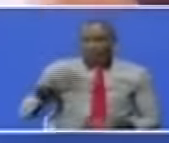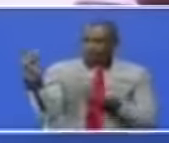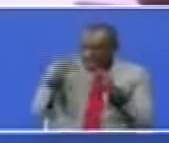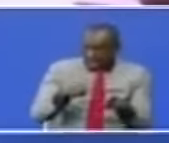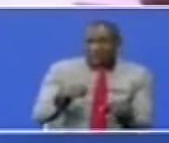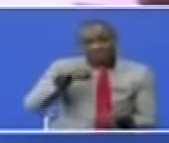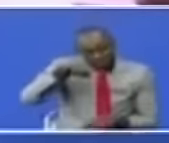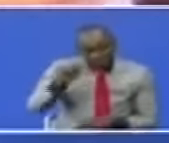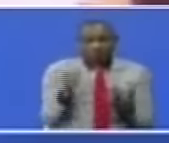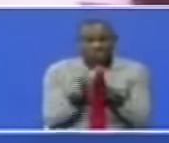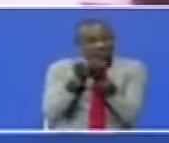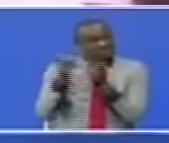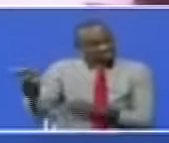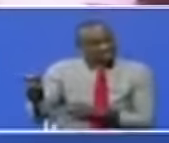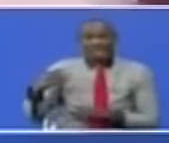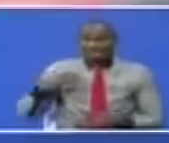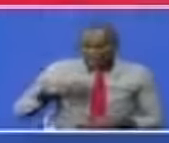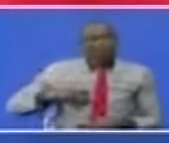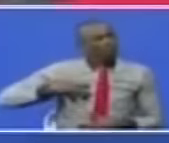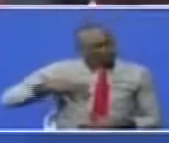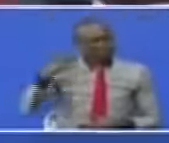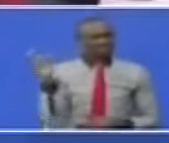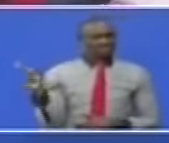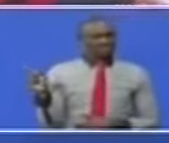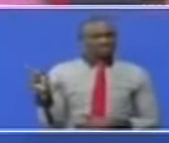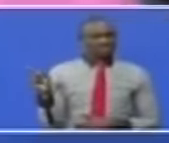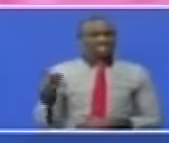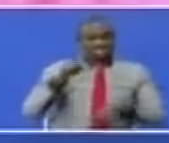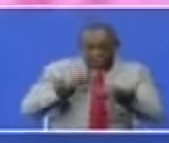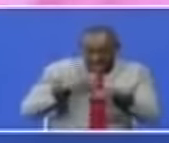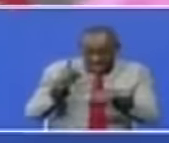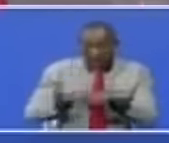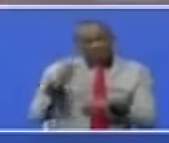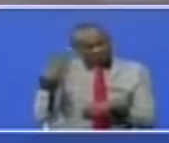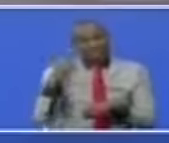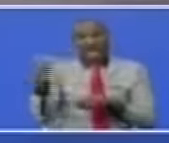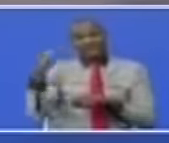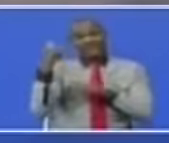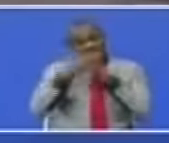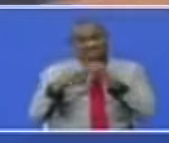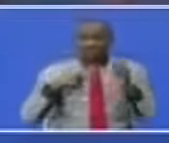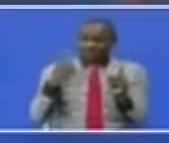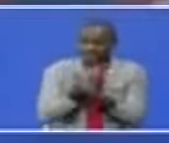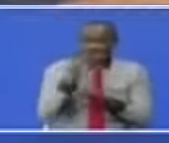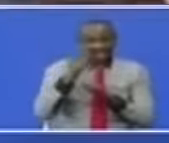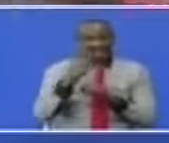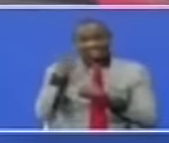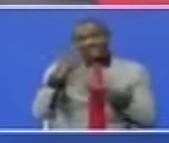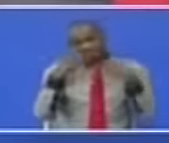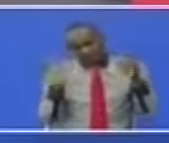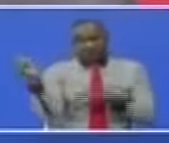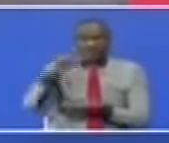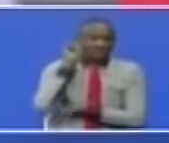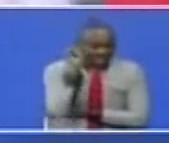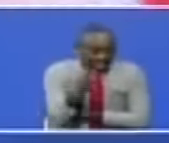in this kind of cruise ship, they are people who are well-to-do. Since the removal of travel advisories by some European countries this year, effects of the stride